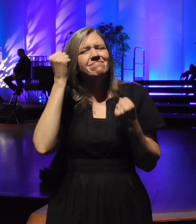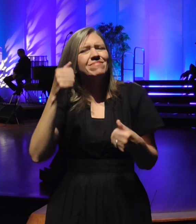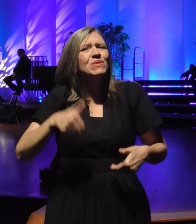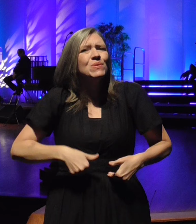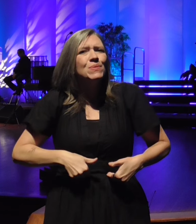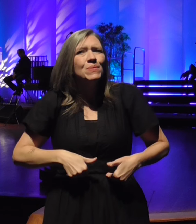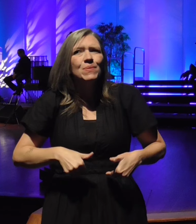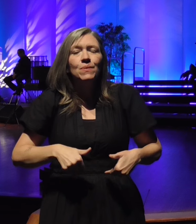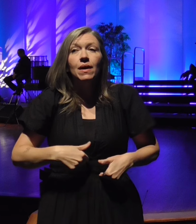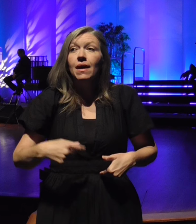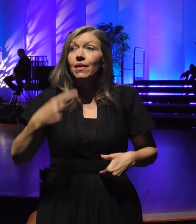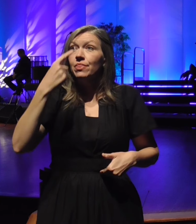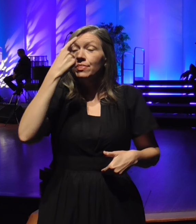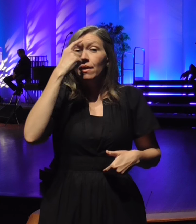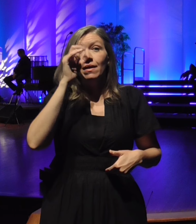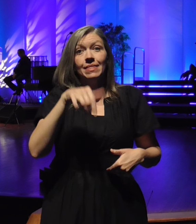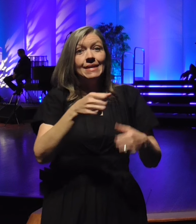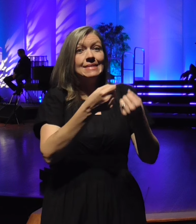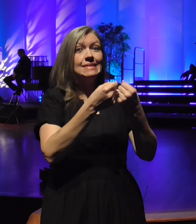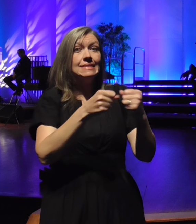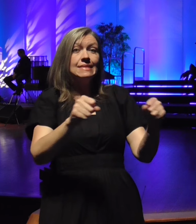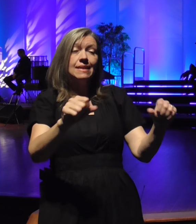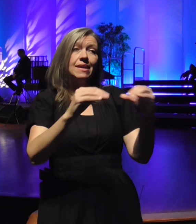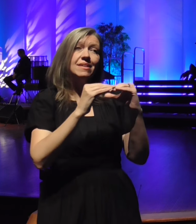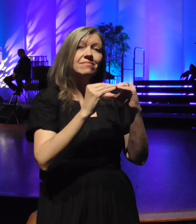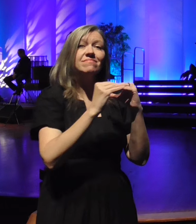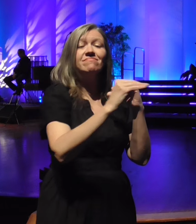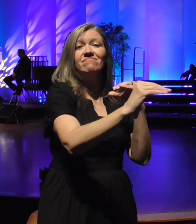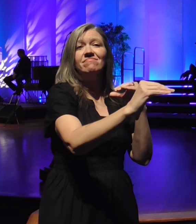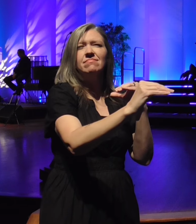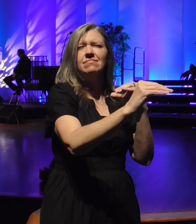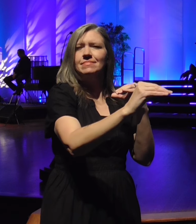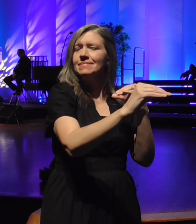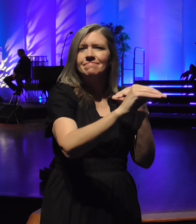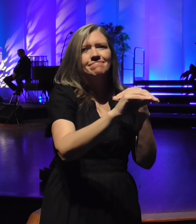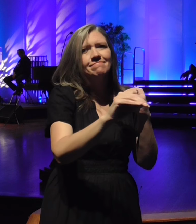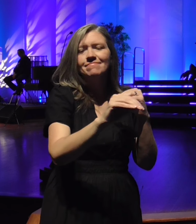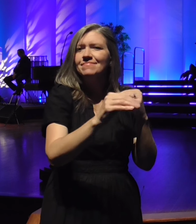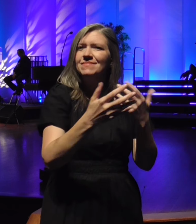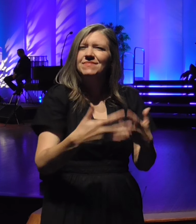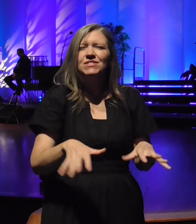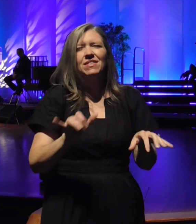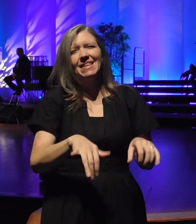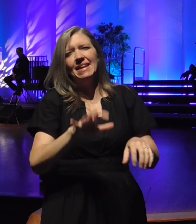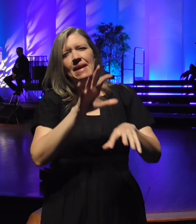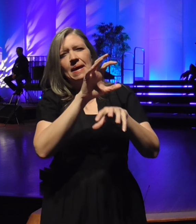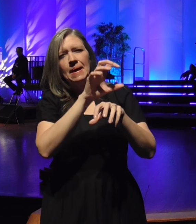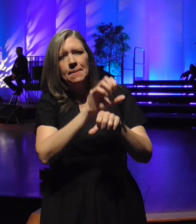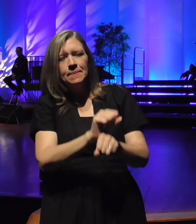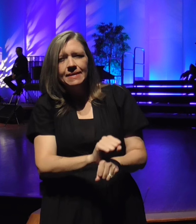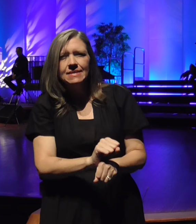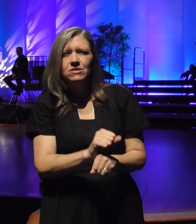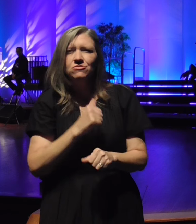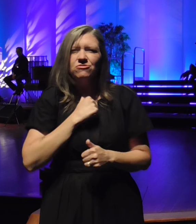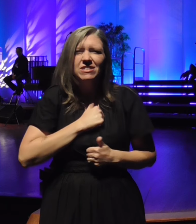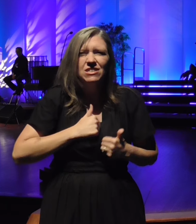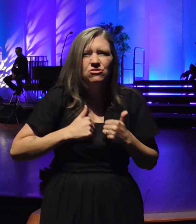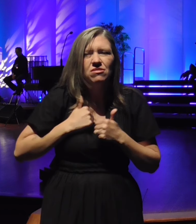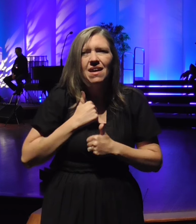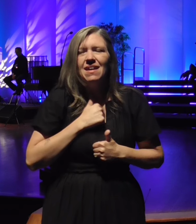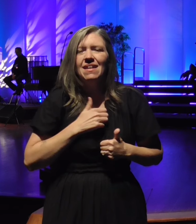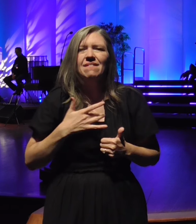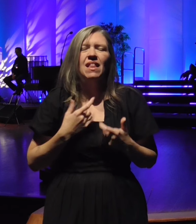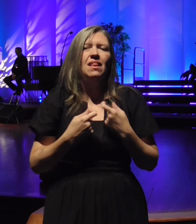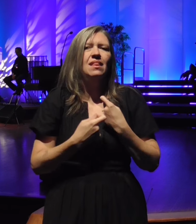And now I know that what I thought was safe and